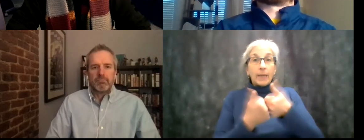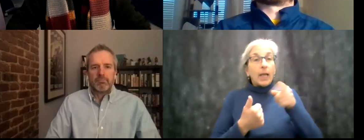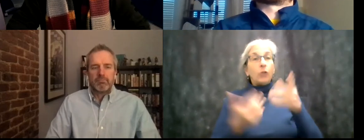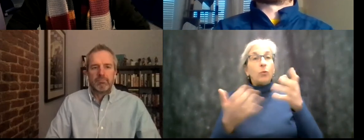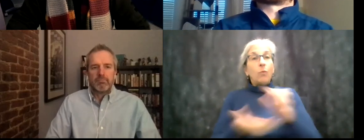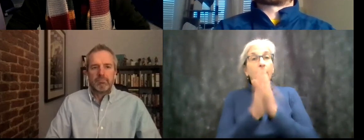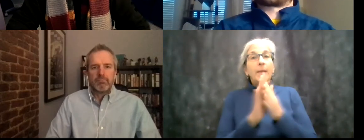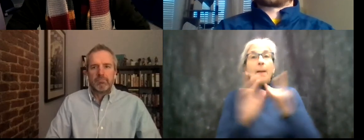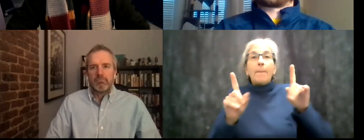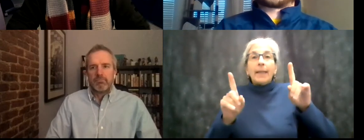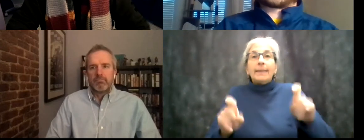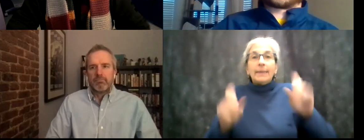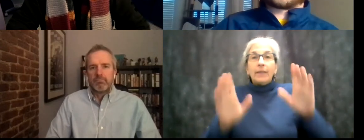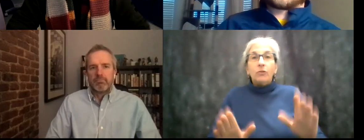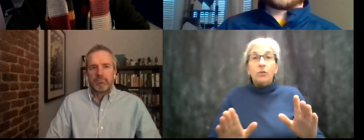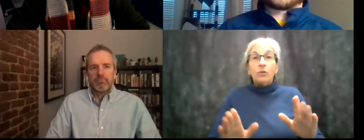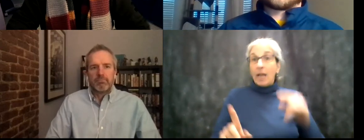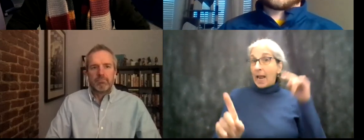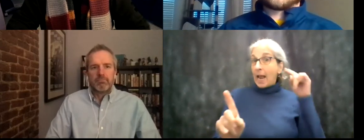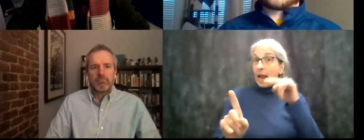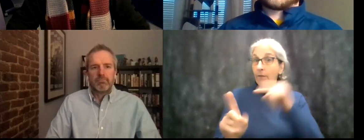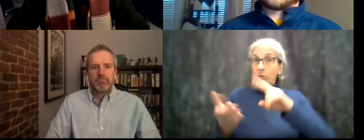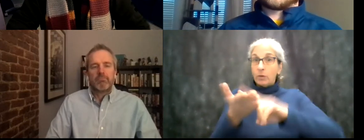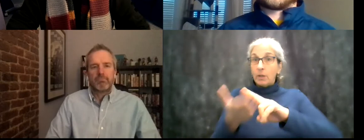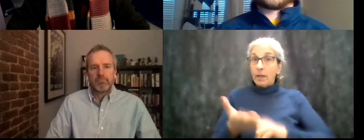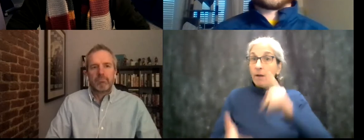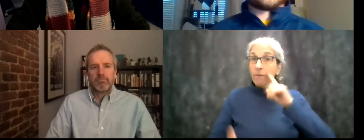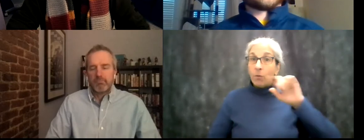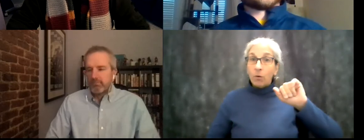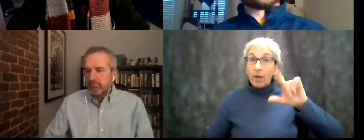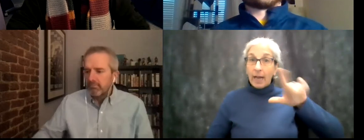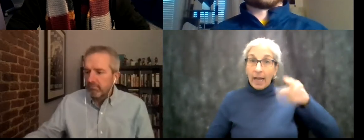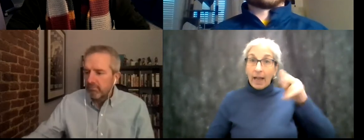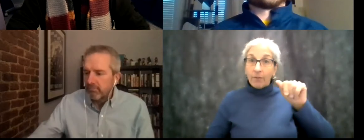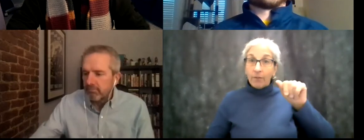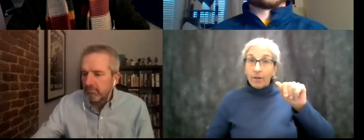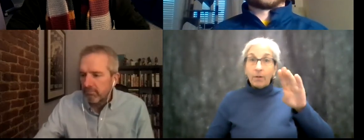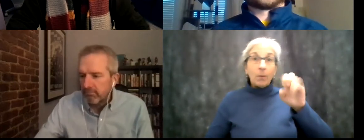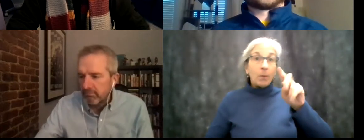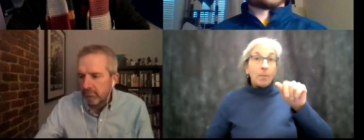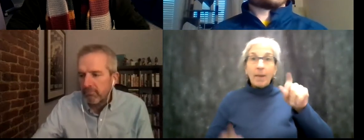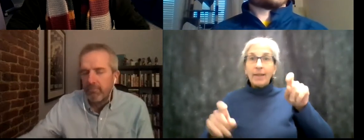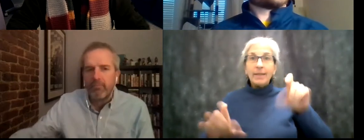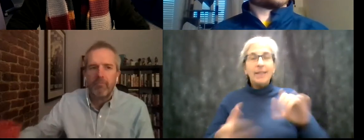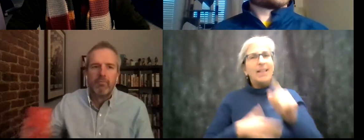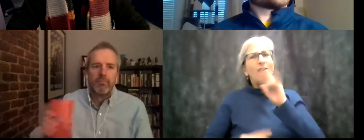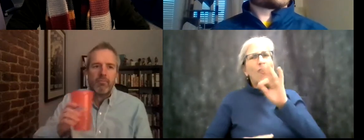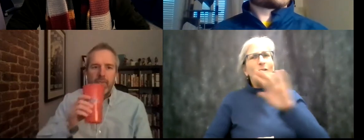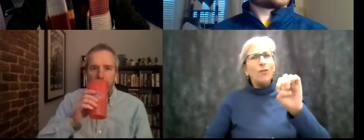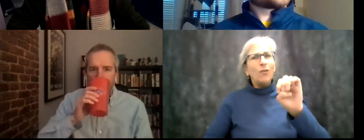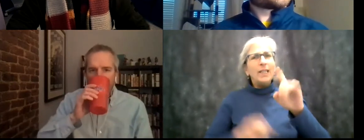have you signed up for alpha tests or beta tests that are, you know, free to the public just so you can get some